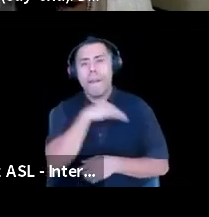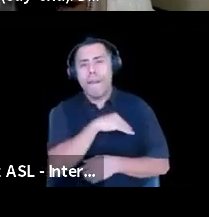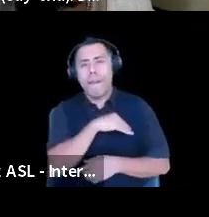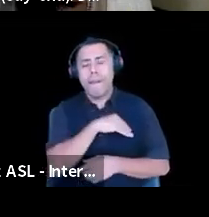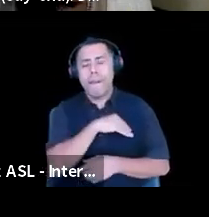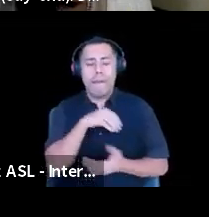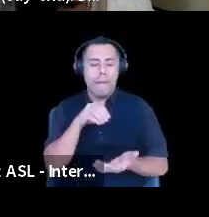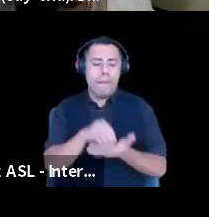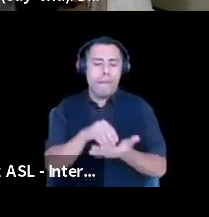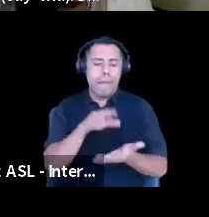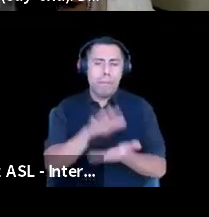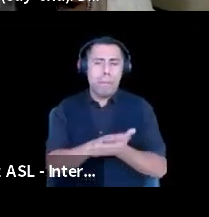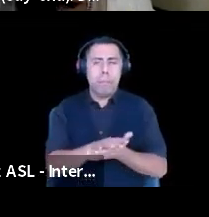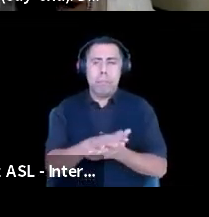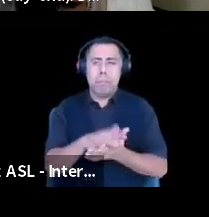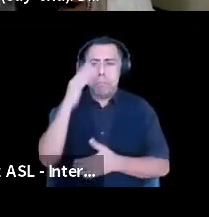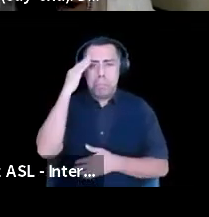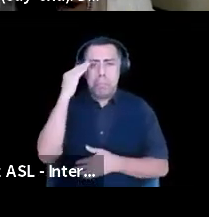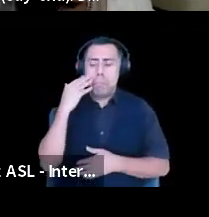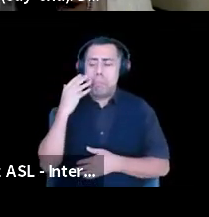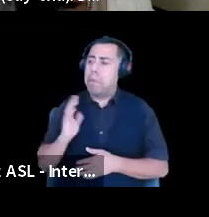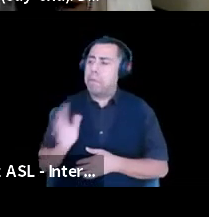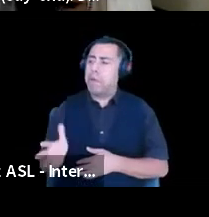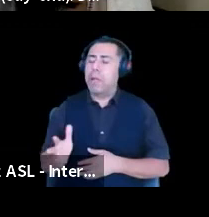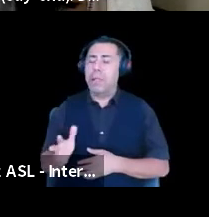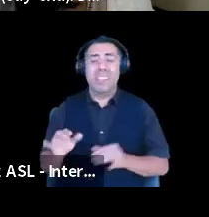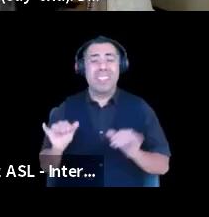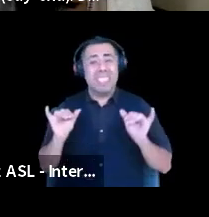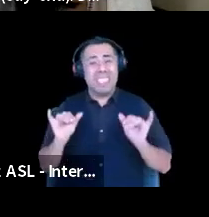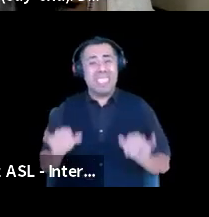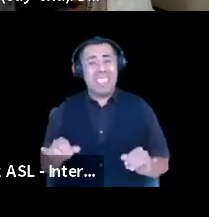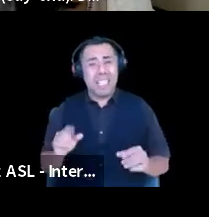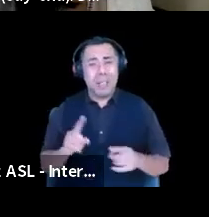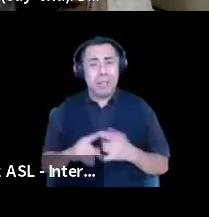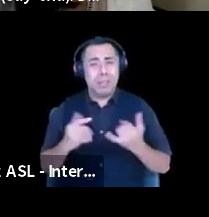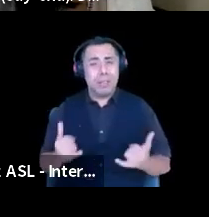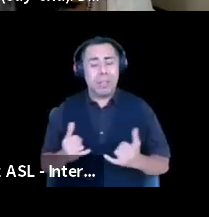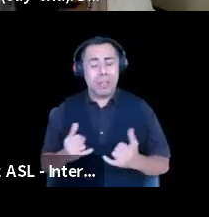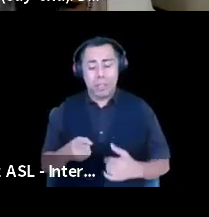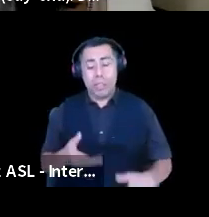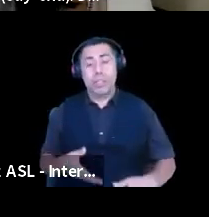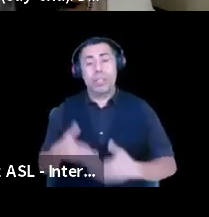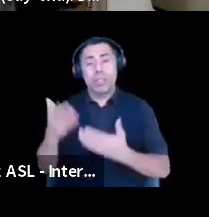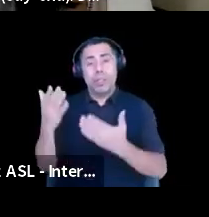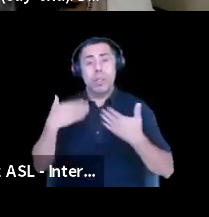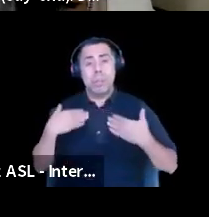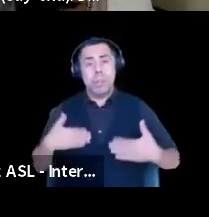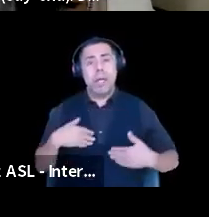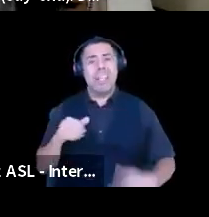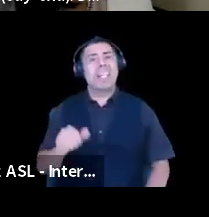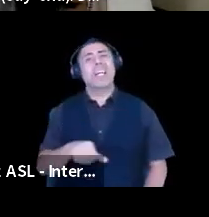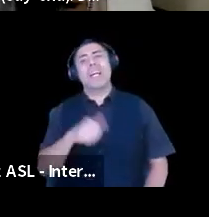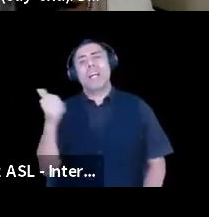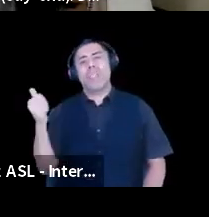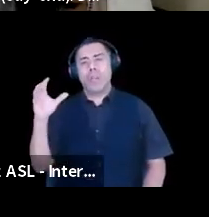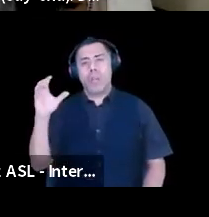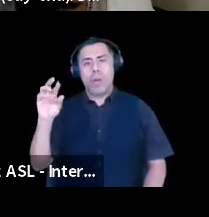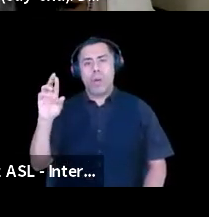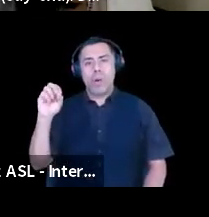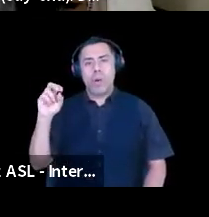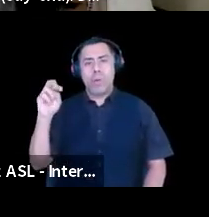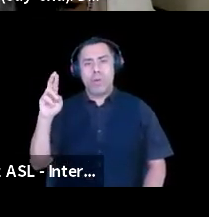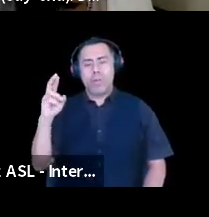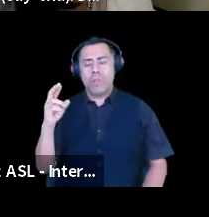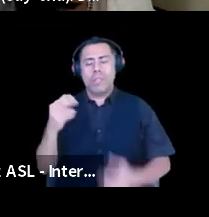he said that he was fine. What again is happening today. They actually took the body to a different coroner outside of the reservation in order for them to